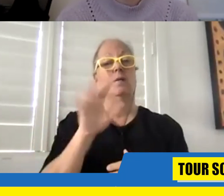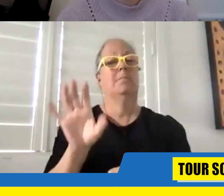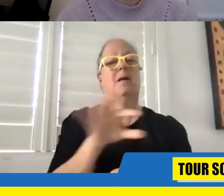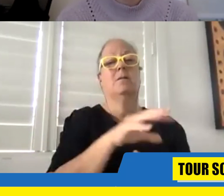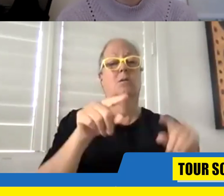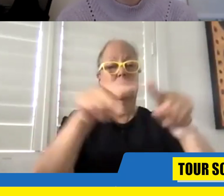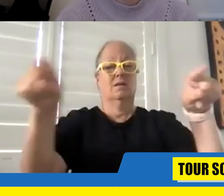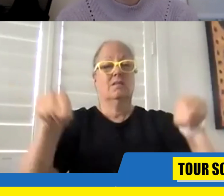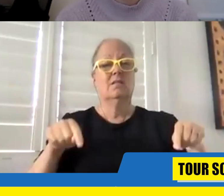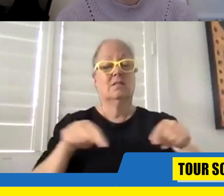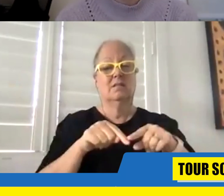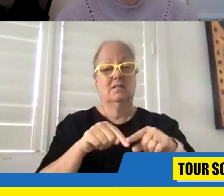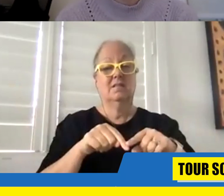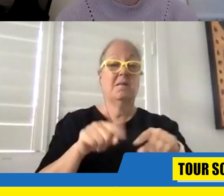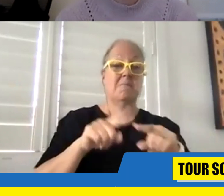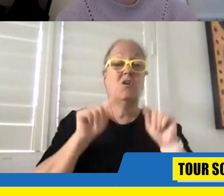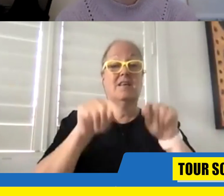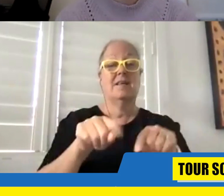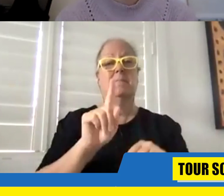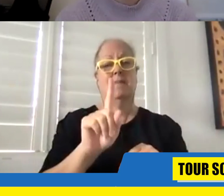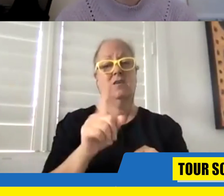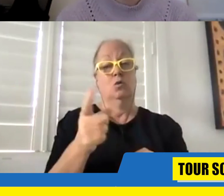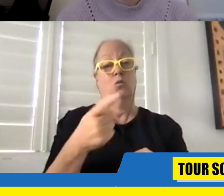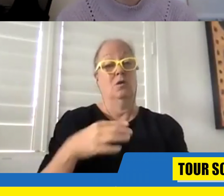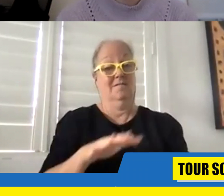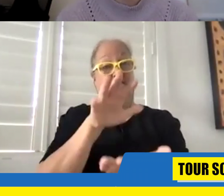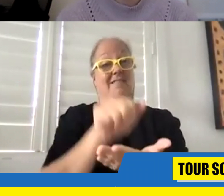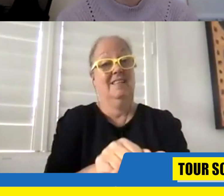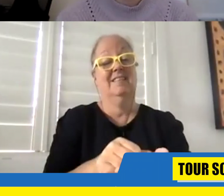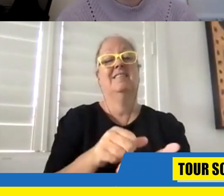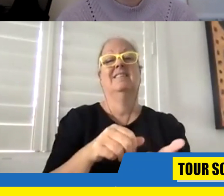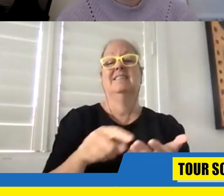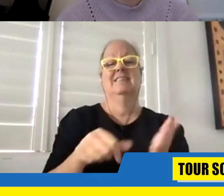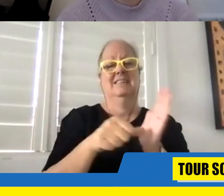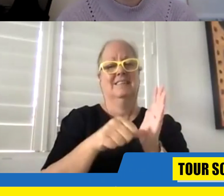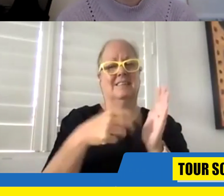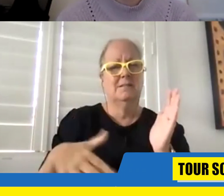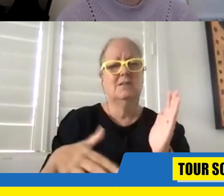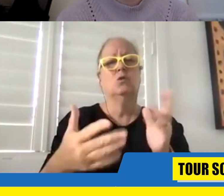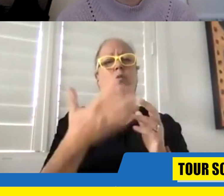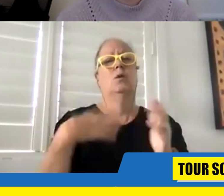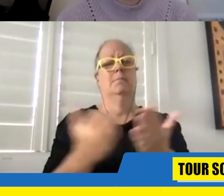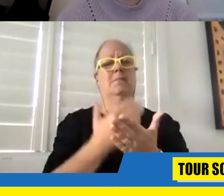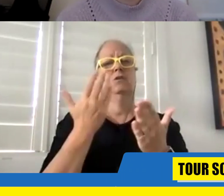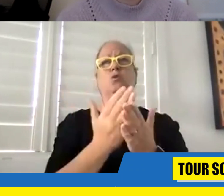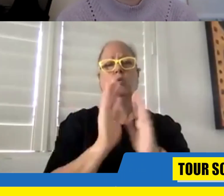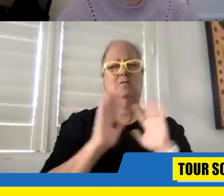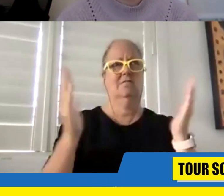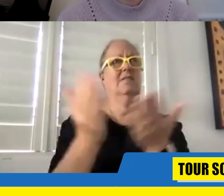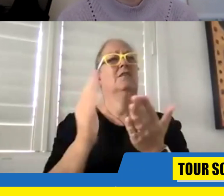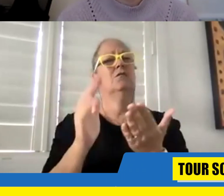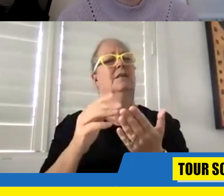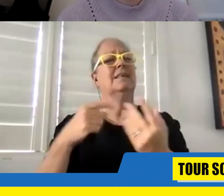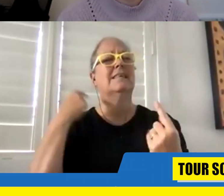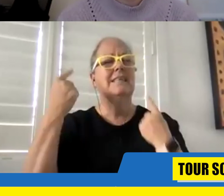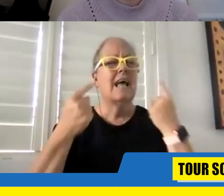which is usually the go-to venue, but it's so expensive to make that actually sound properly. Like, you have to put a lot